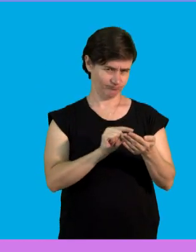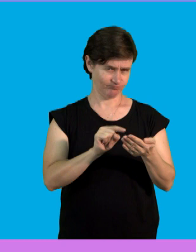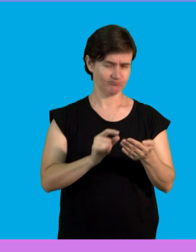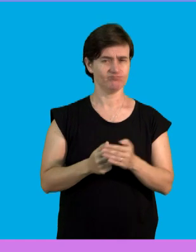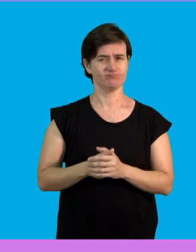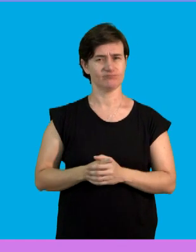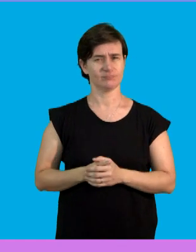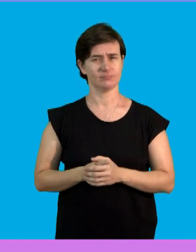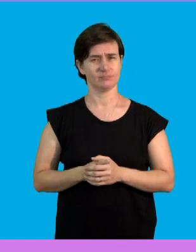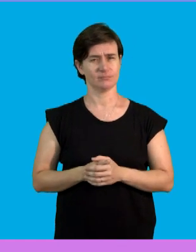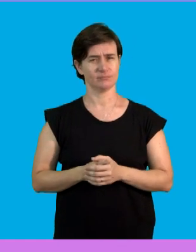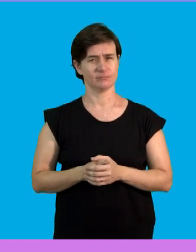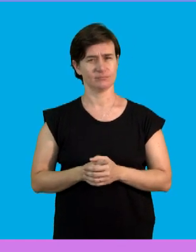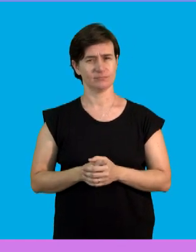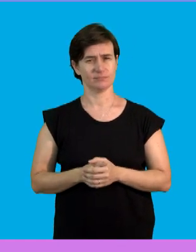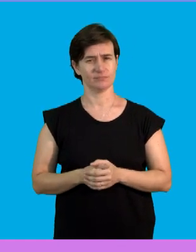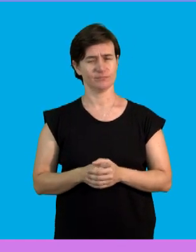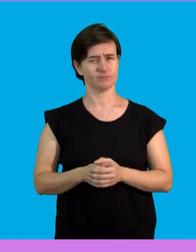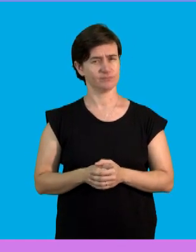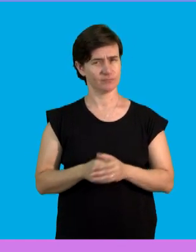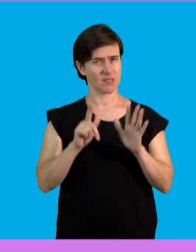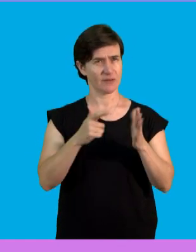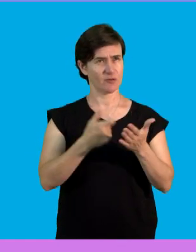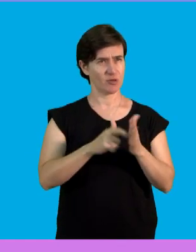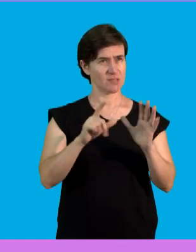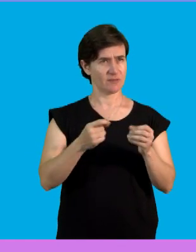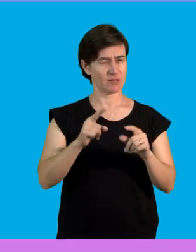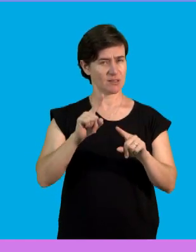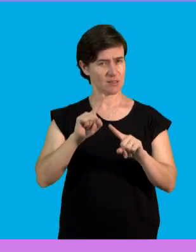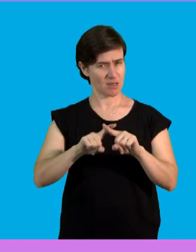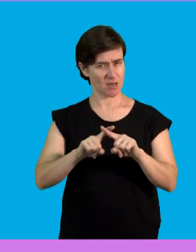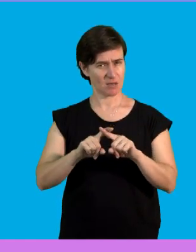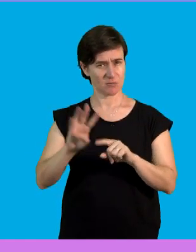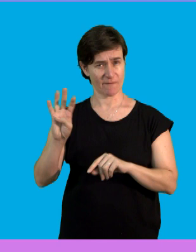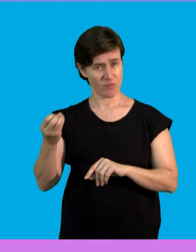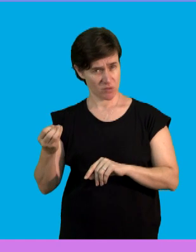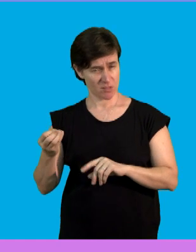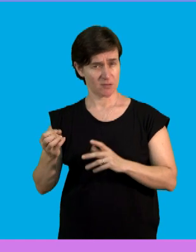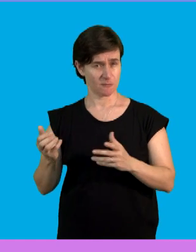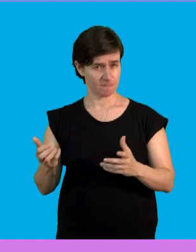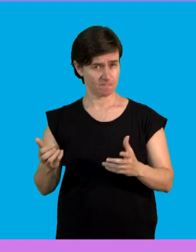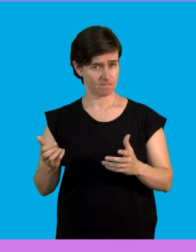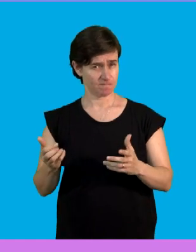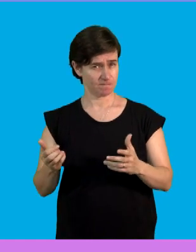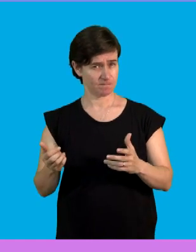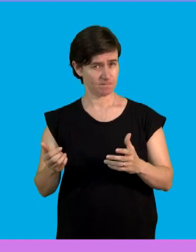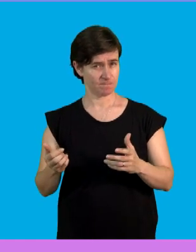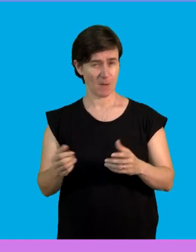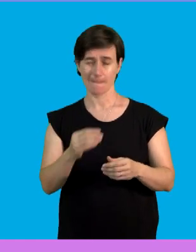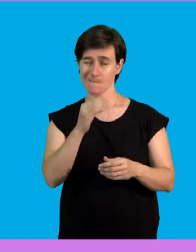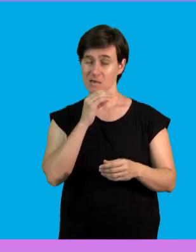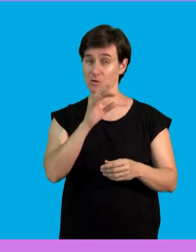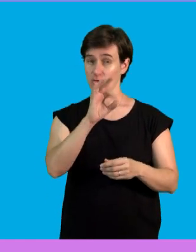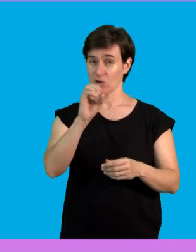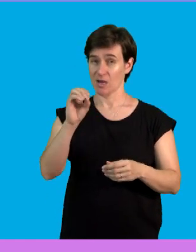going to be 7.70 Rand times 40, which is 303